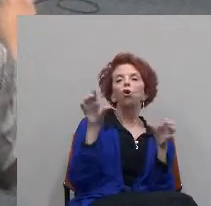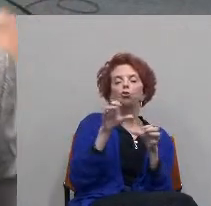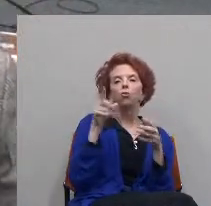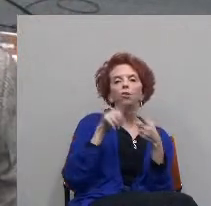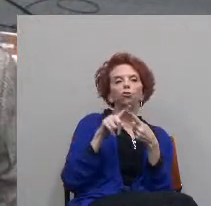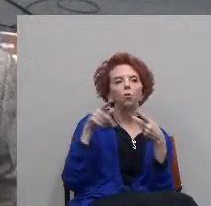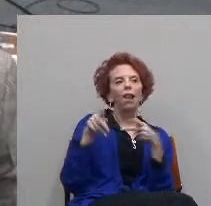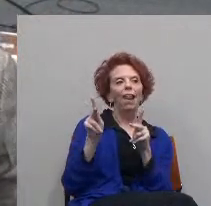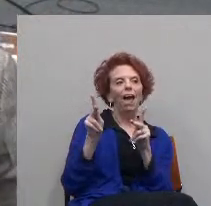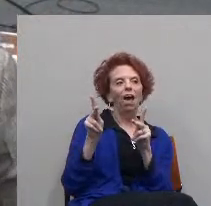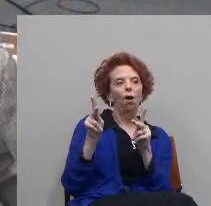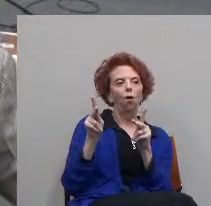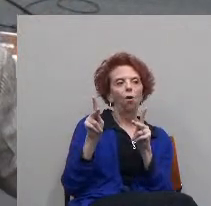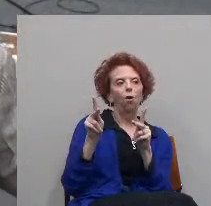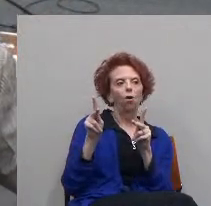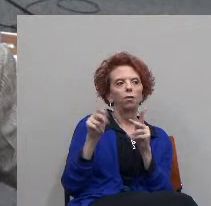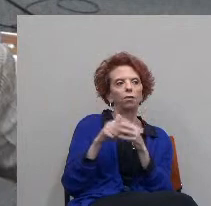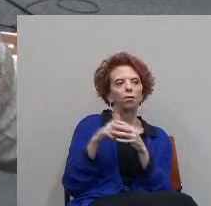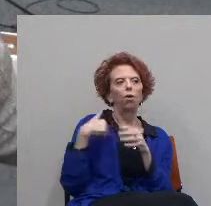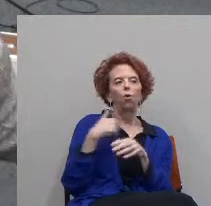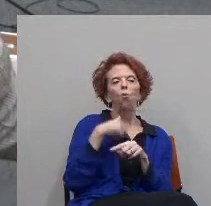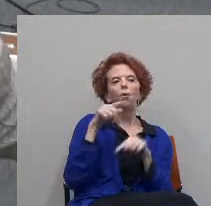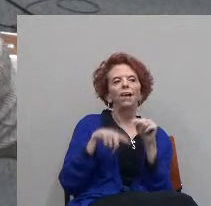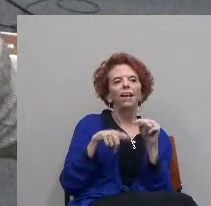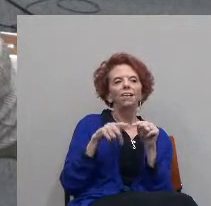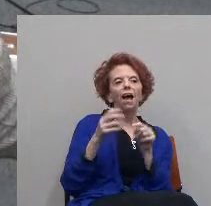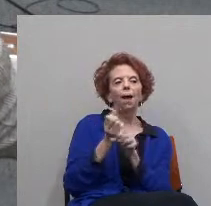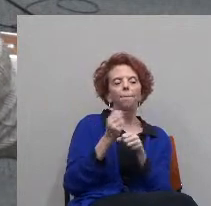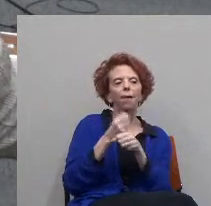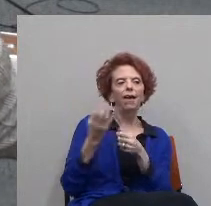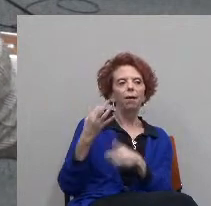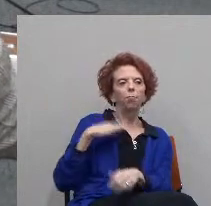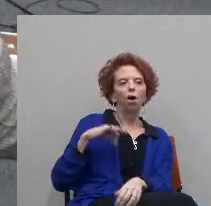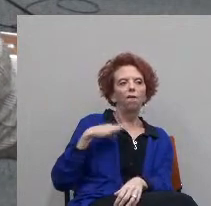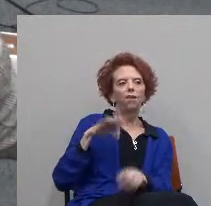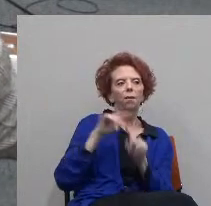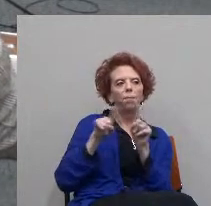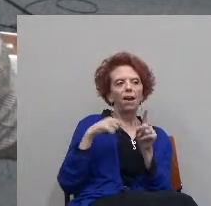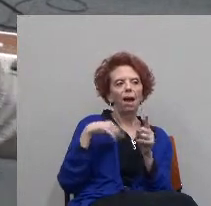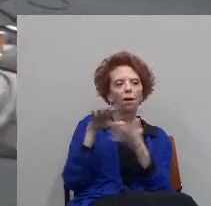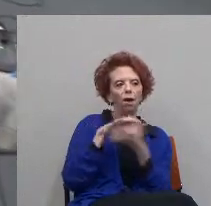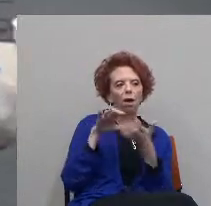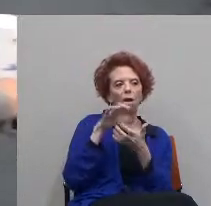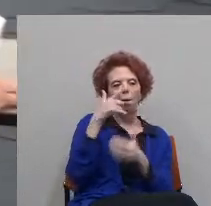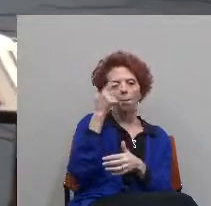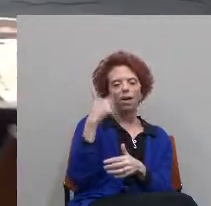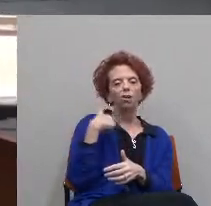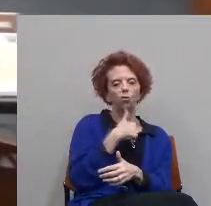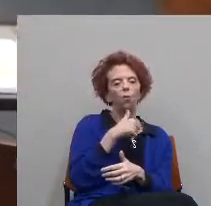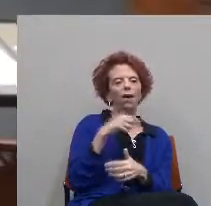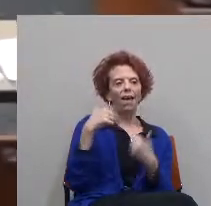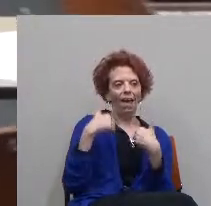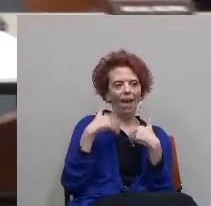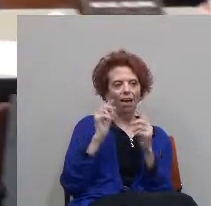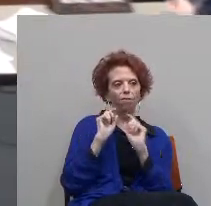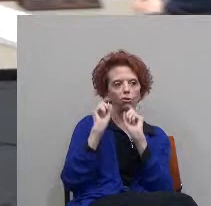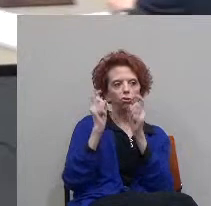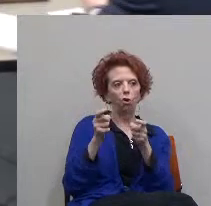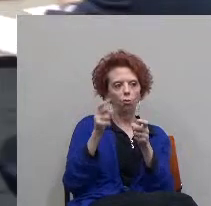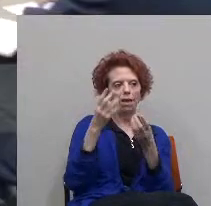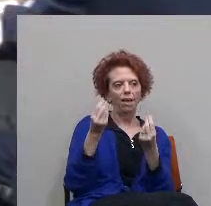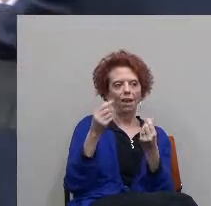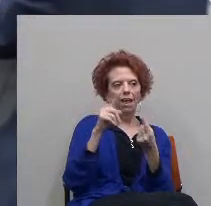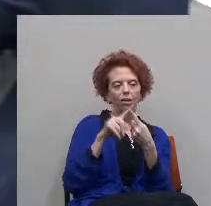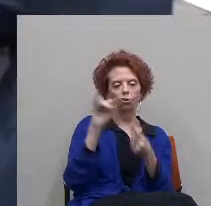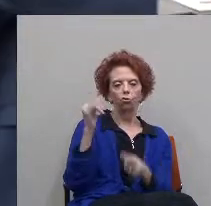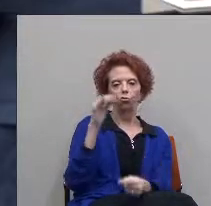allowing to We lease, cannot sell, or make money, make profit. I'm just kind of confused though, because we have donated, like we donated land